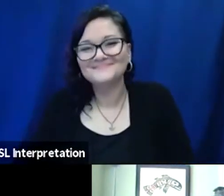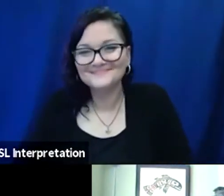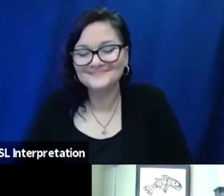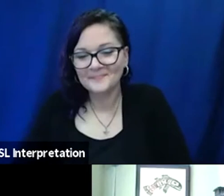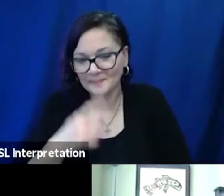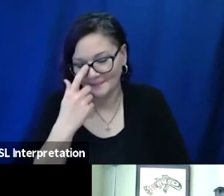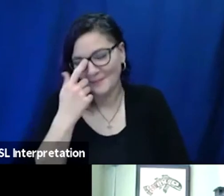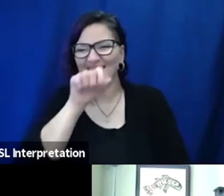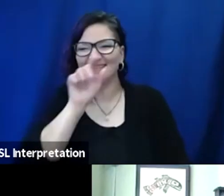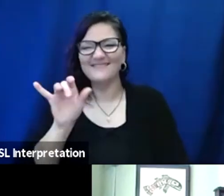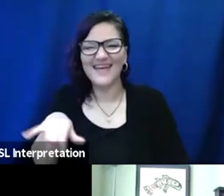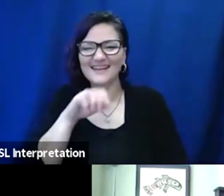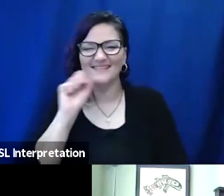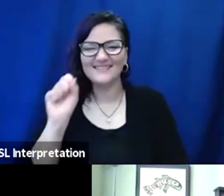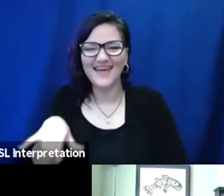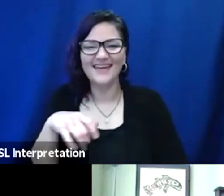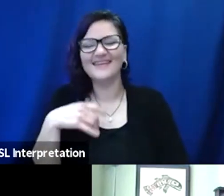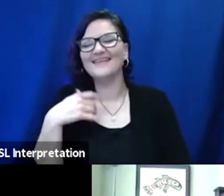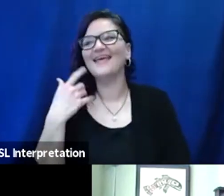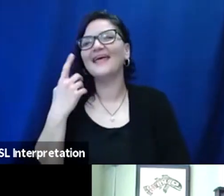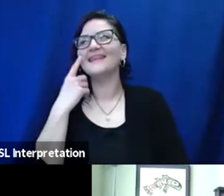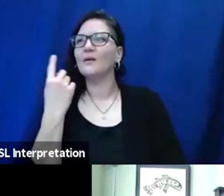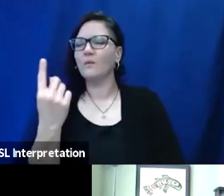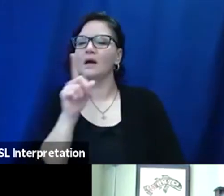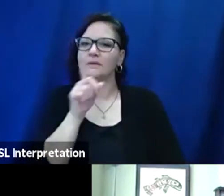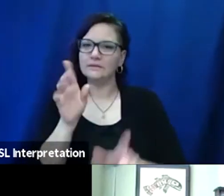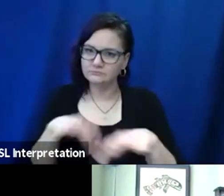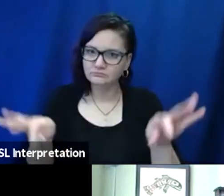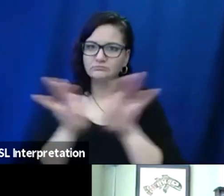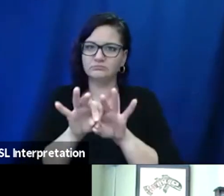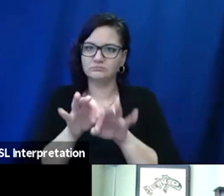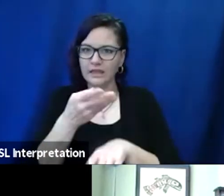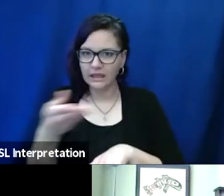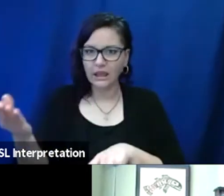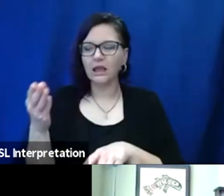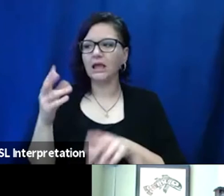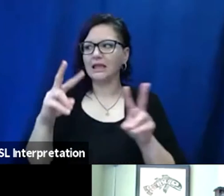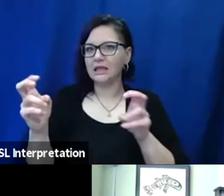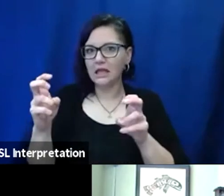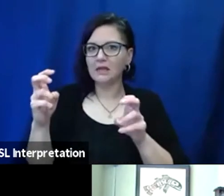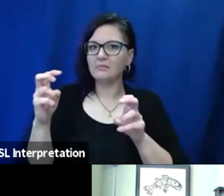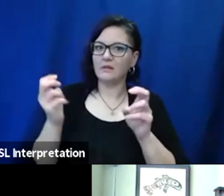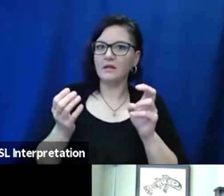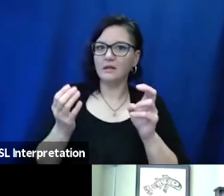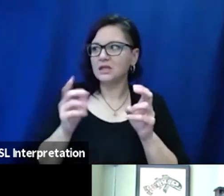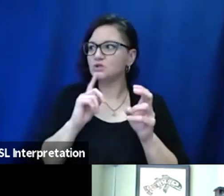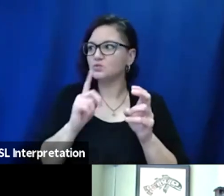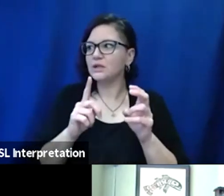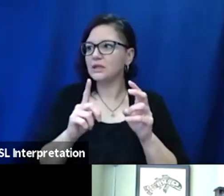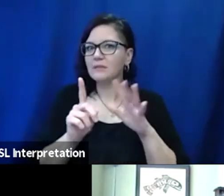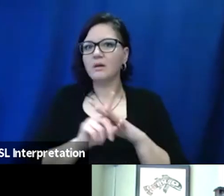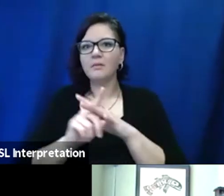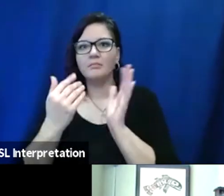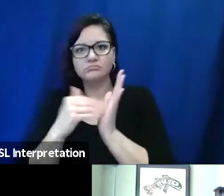I love that. And I think that, one really key theme that has been running throughout this whole session so far is